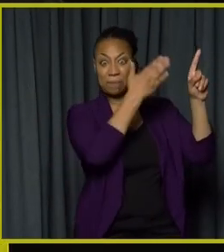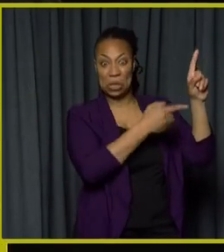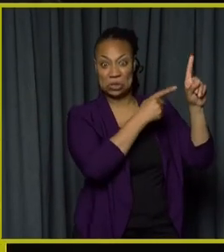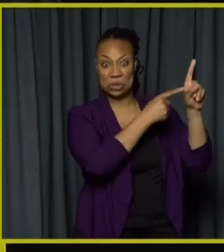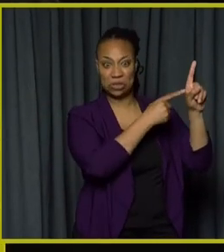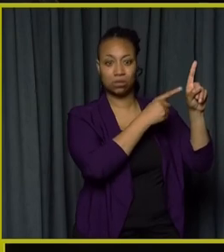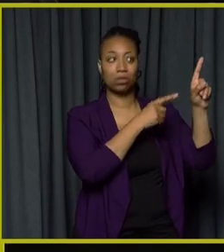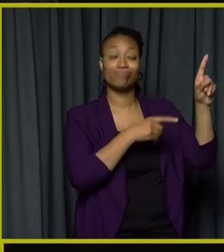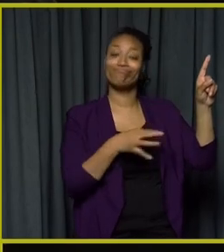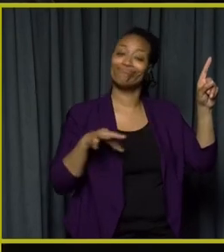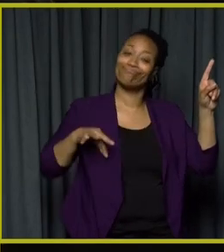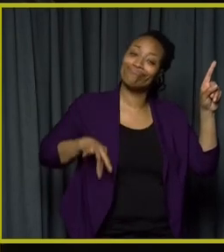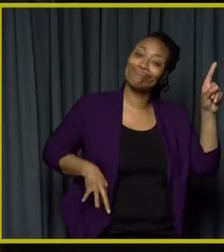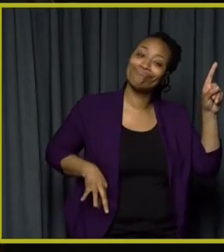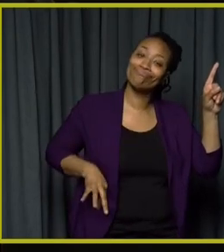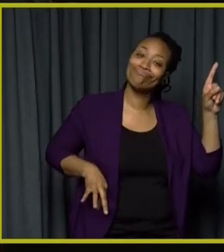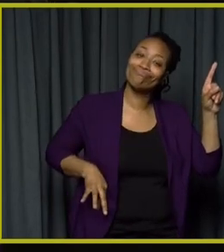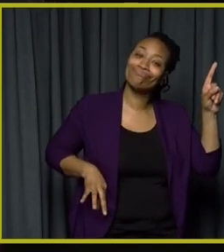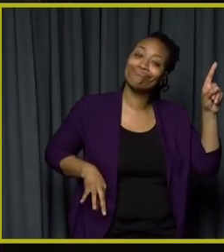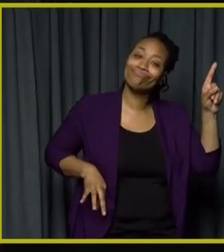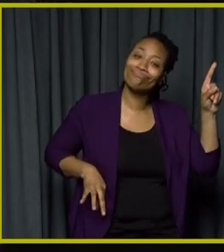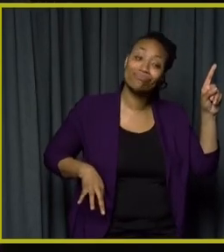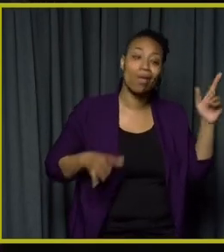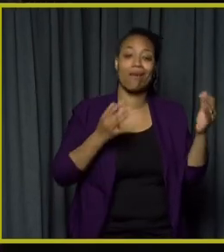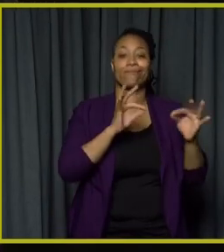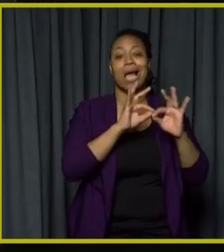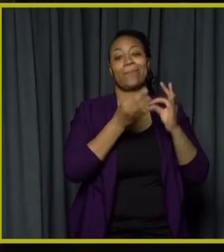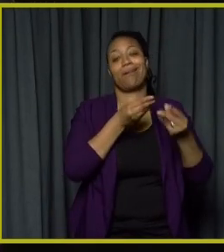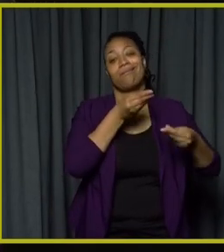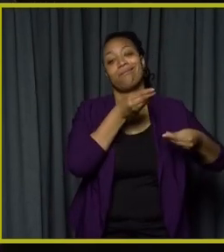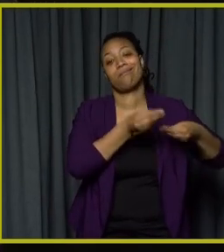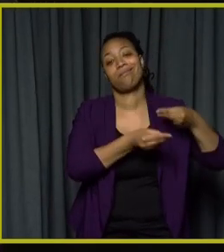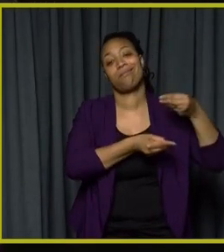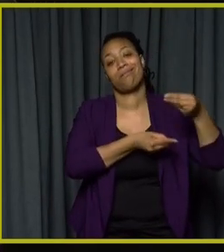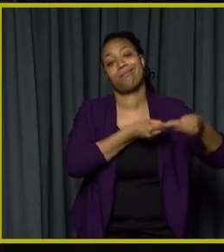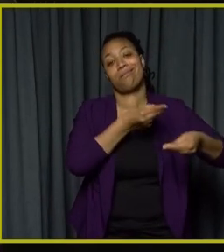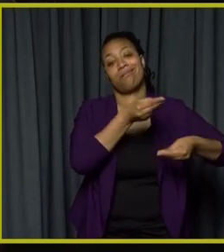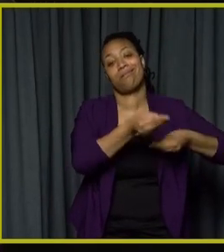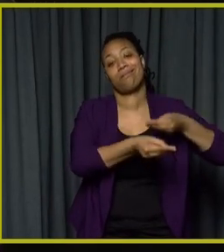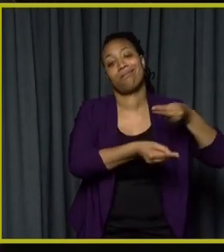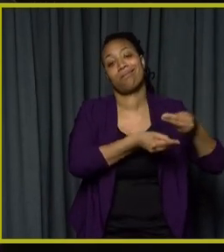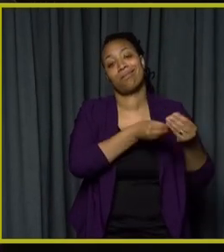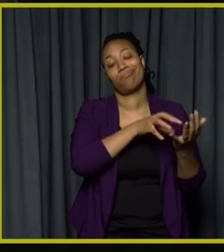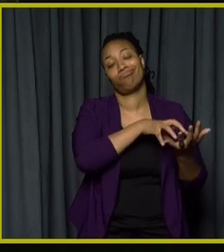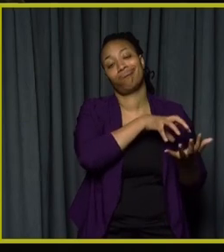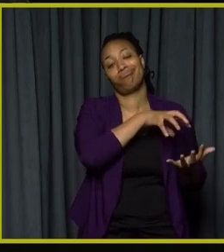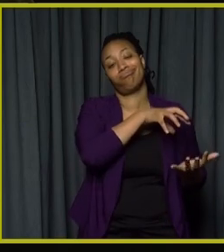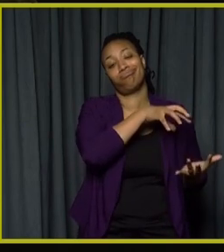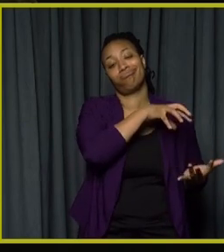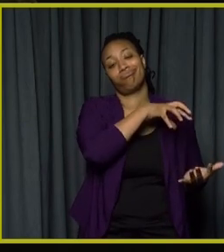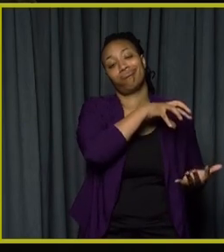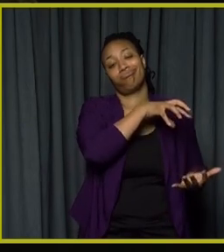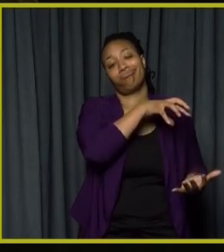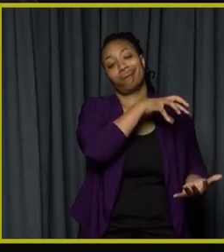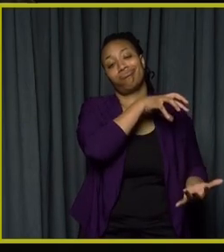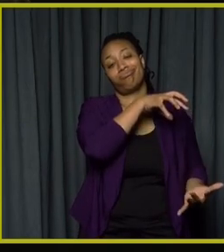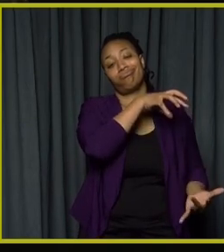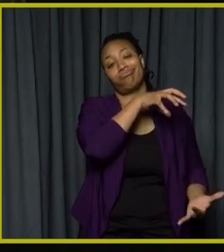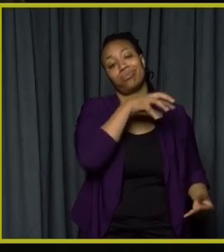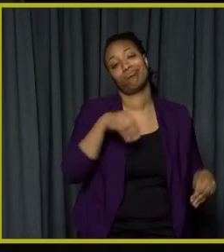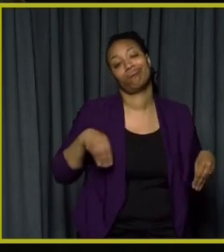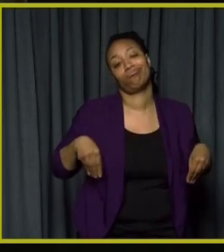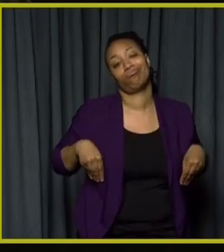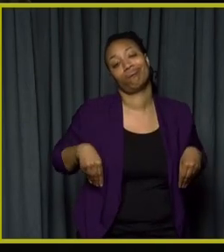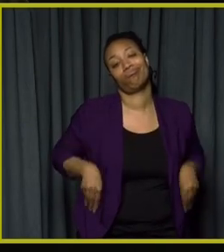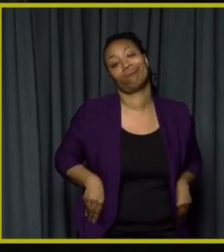been cultivated ever since the death of Dr. King and even before. We know it's not just what the president's